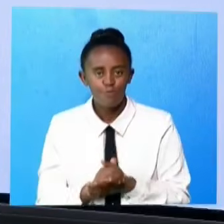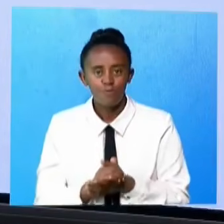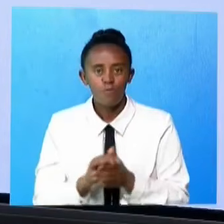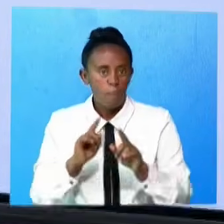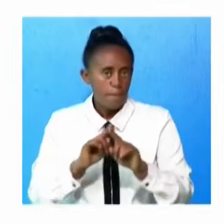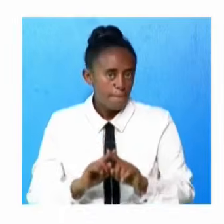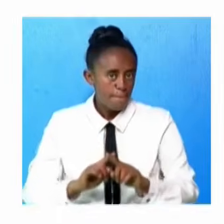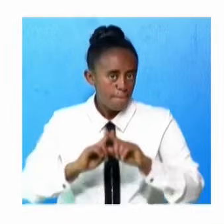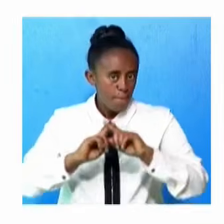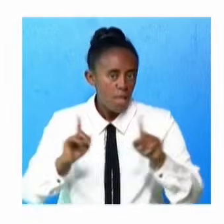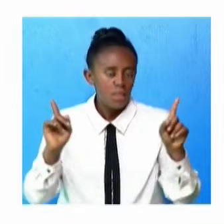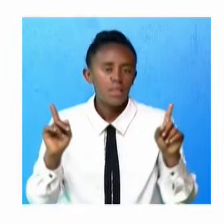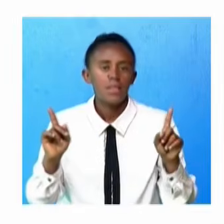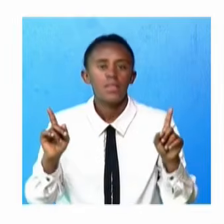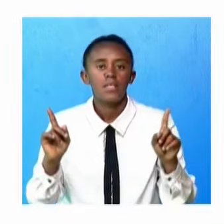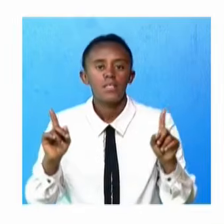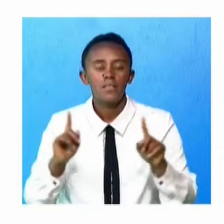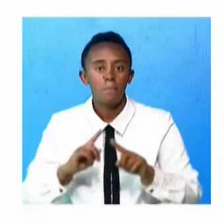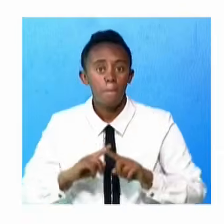But